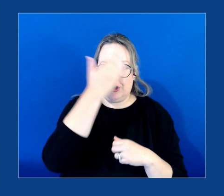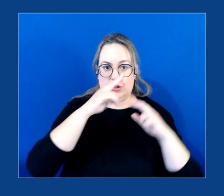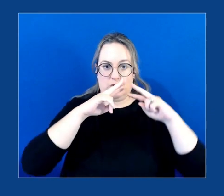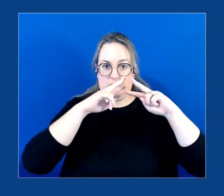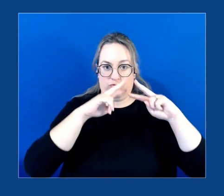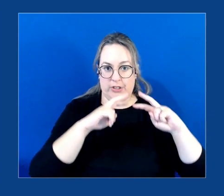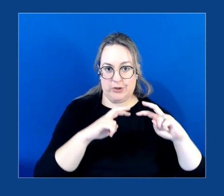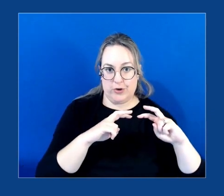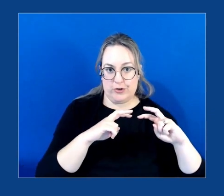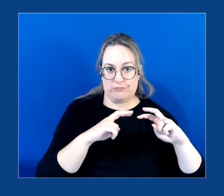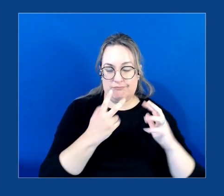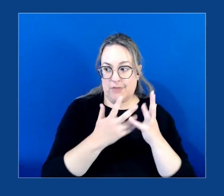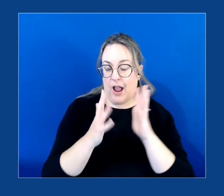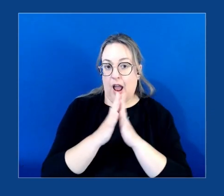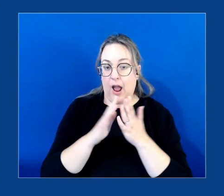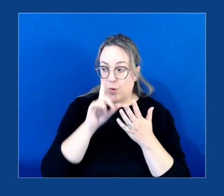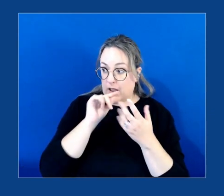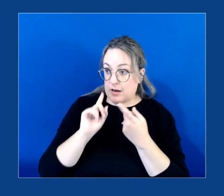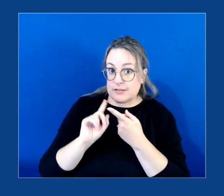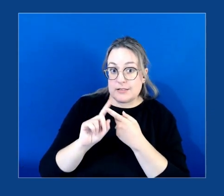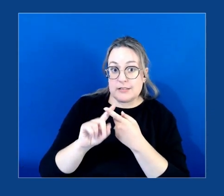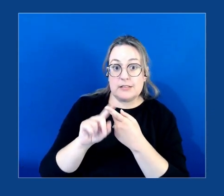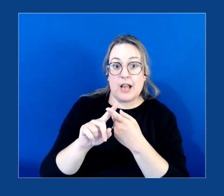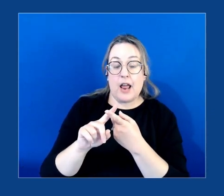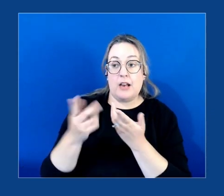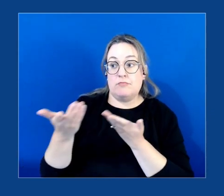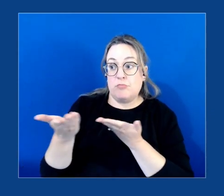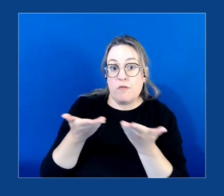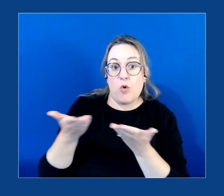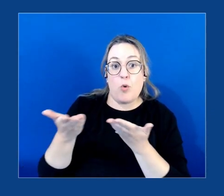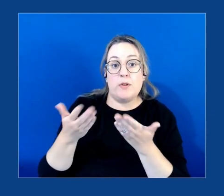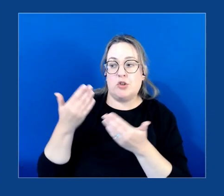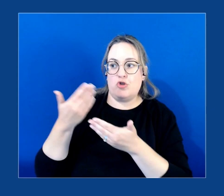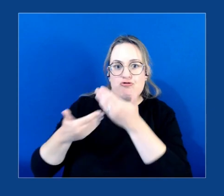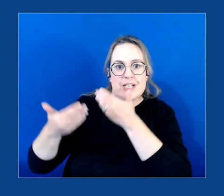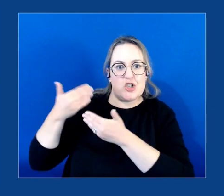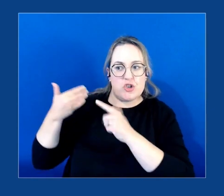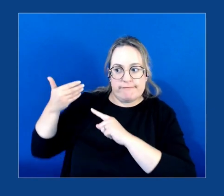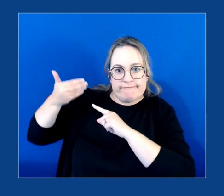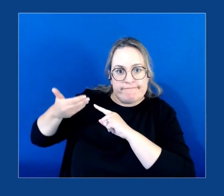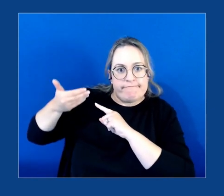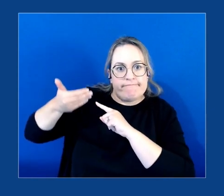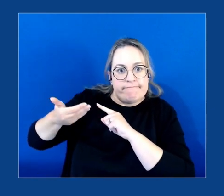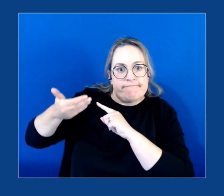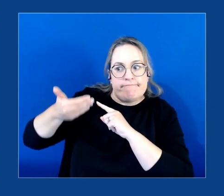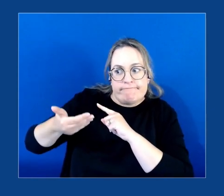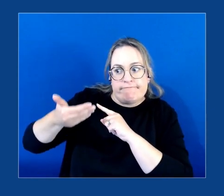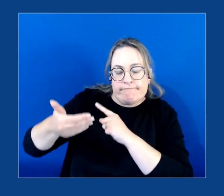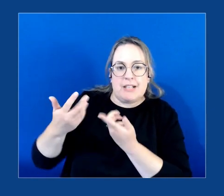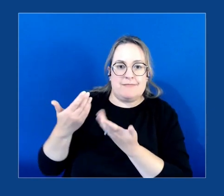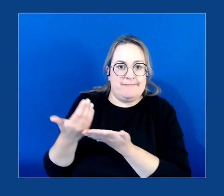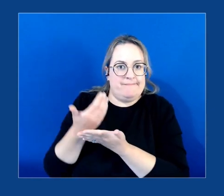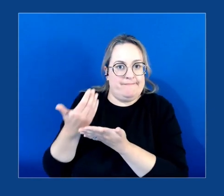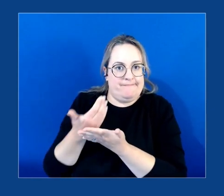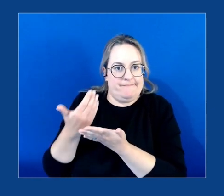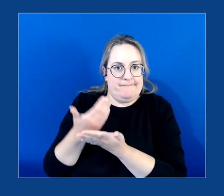Ways of sustaining performance traditions are as diverse as the traditions and the context in which they are practiced. The significance